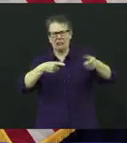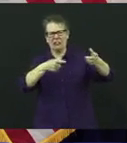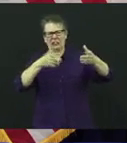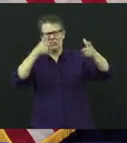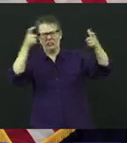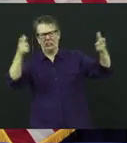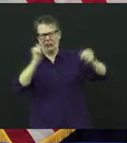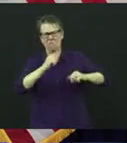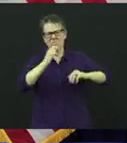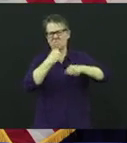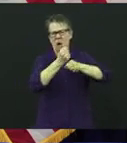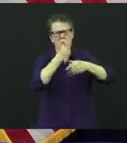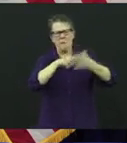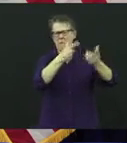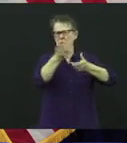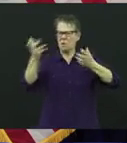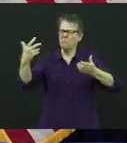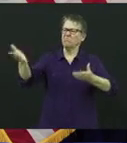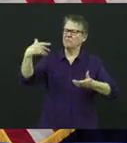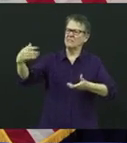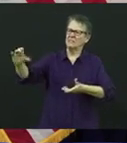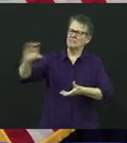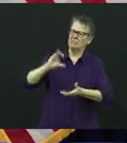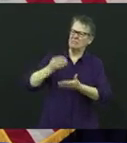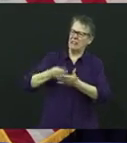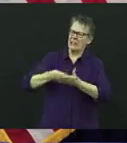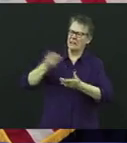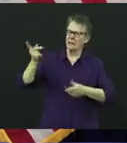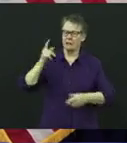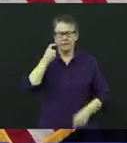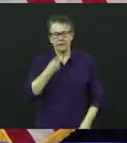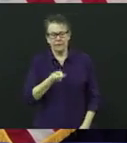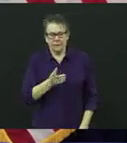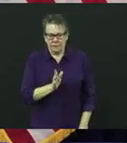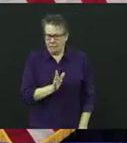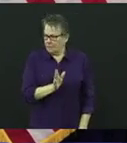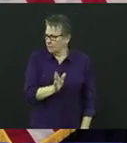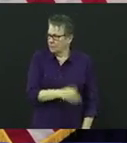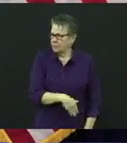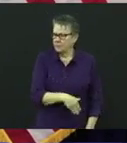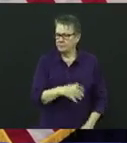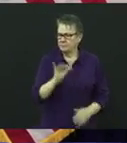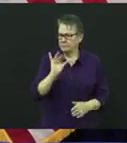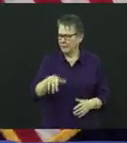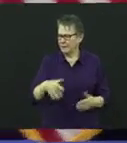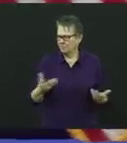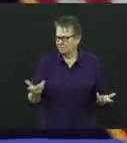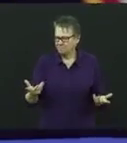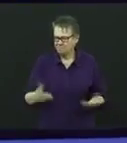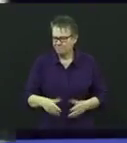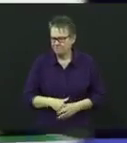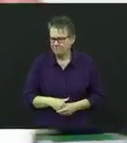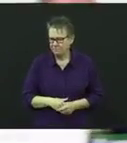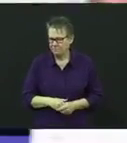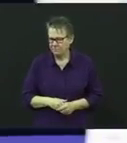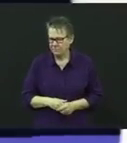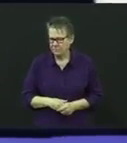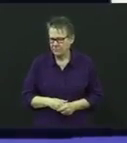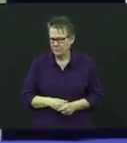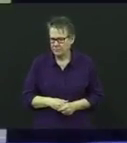N95 masks. I don't know, have any hospitals wittingly or unwittingly been sucked into that? Under